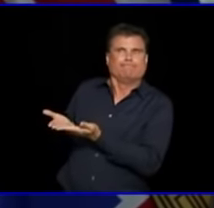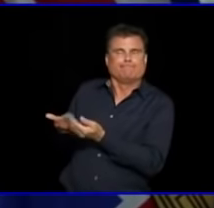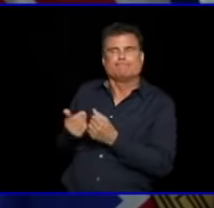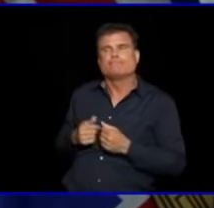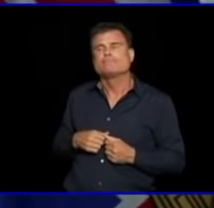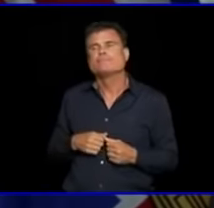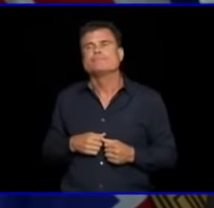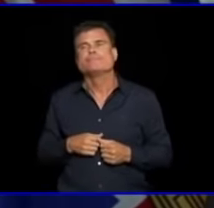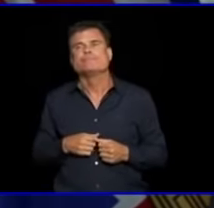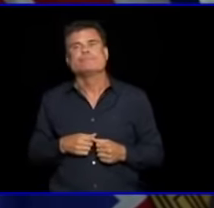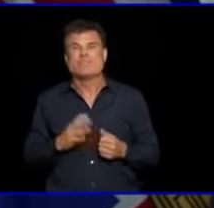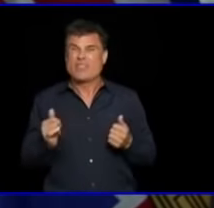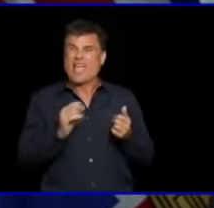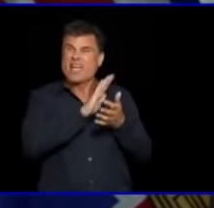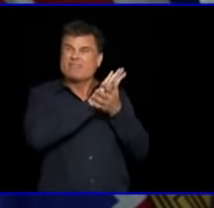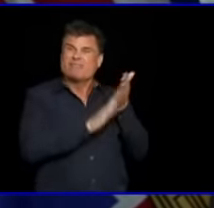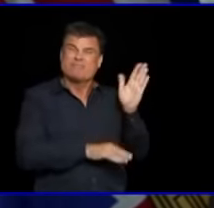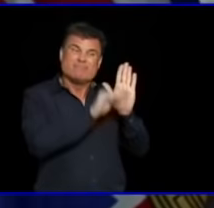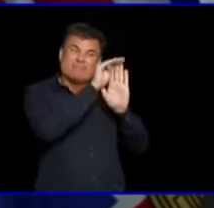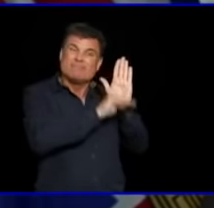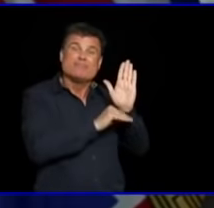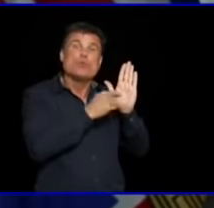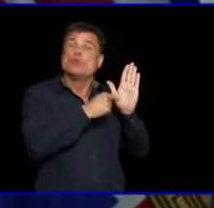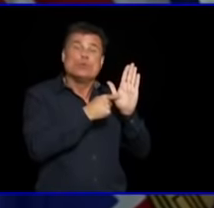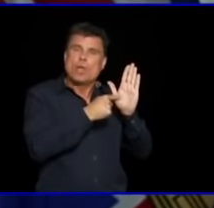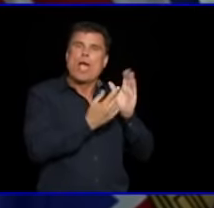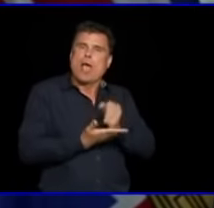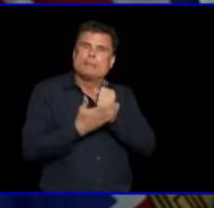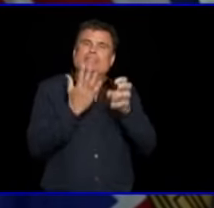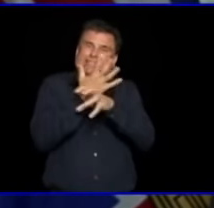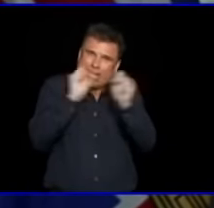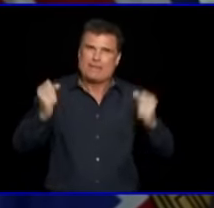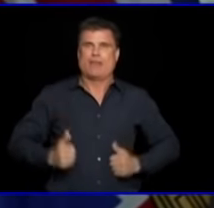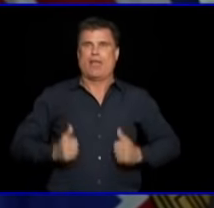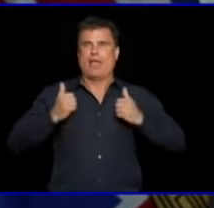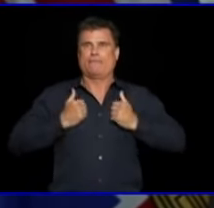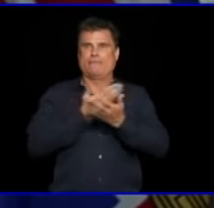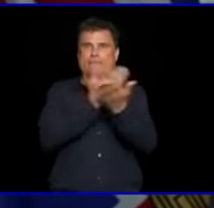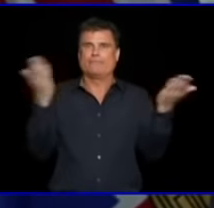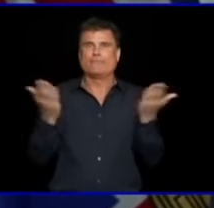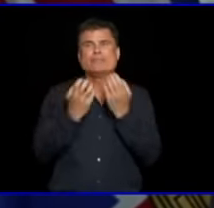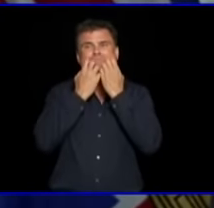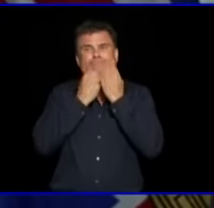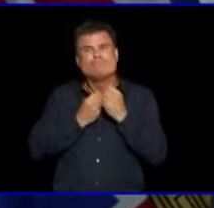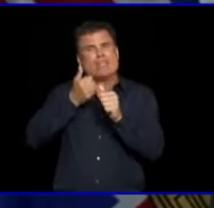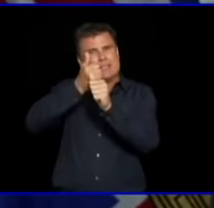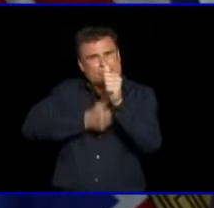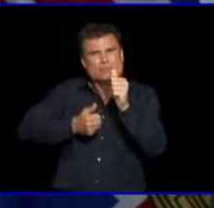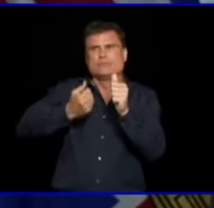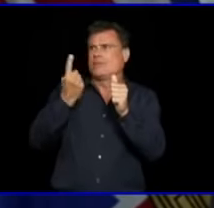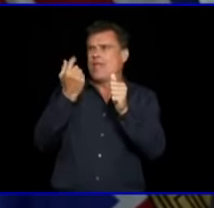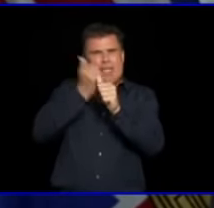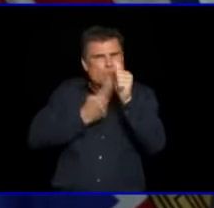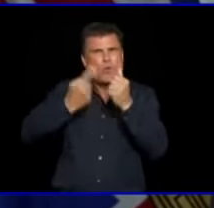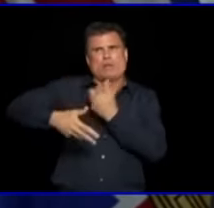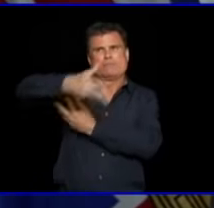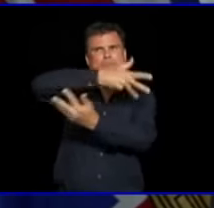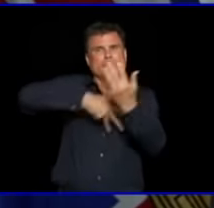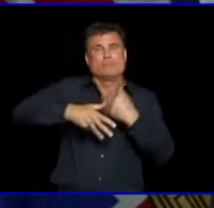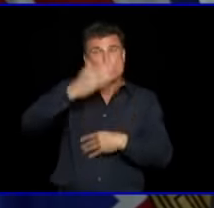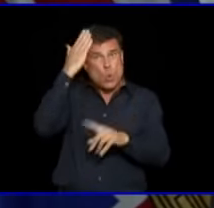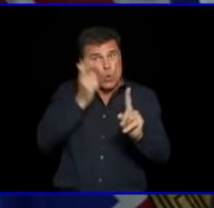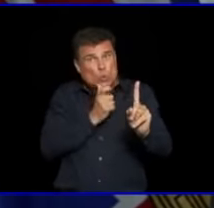stop the spread, to save lives, for the ones that we love and for the ones that we don't know. It has been